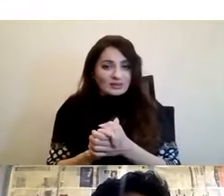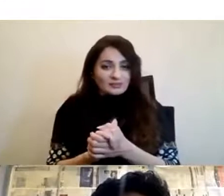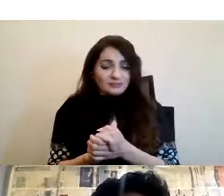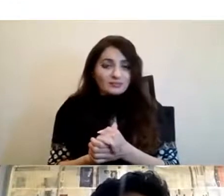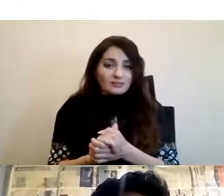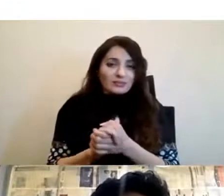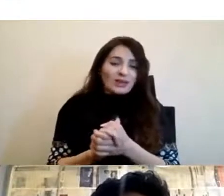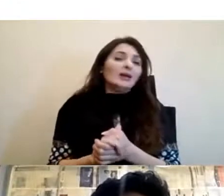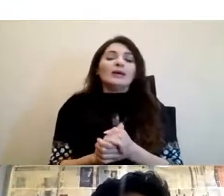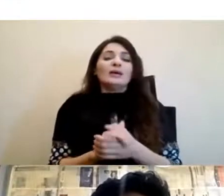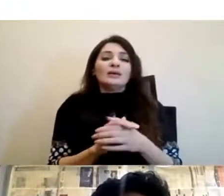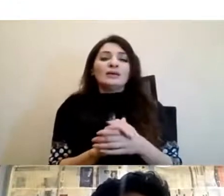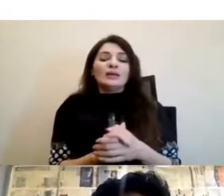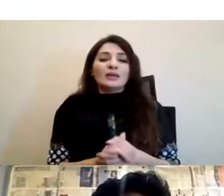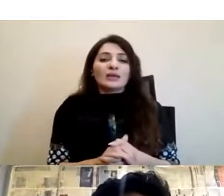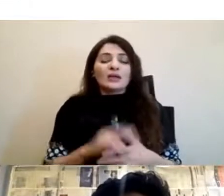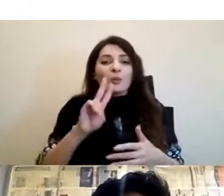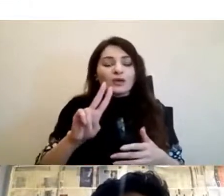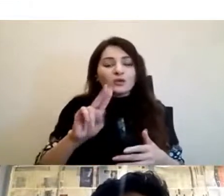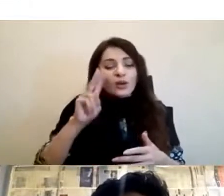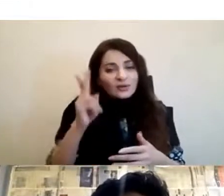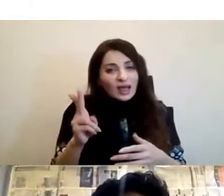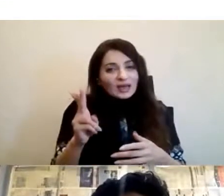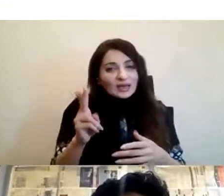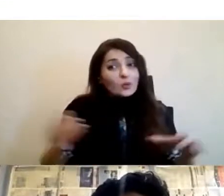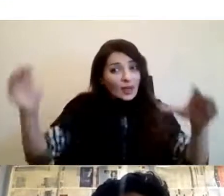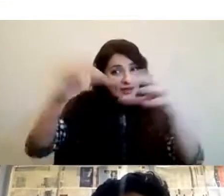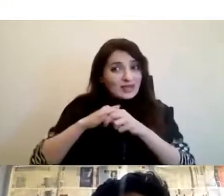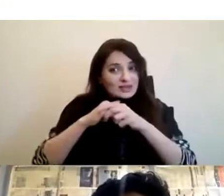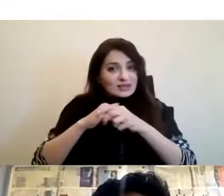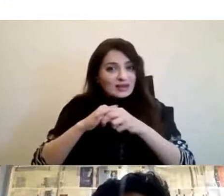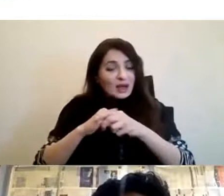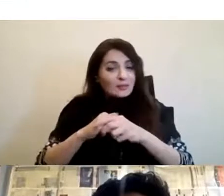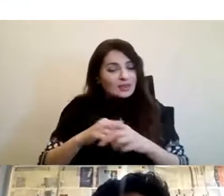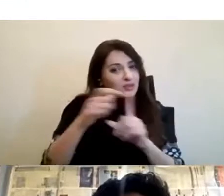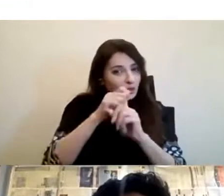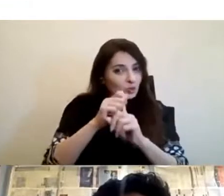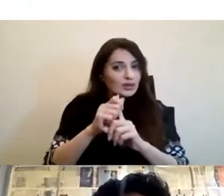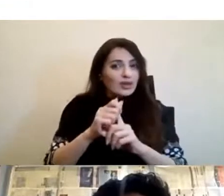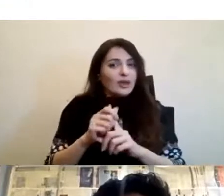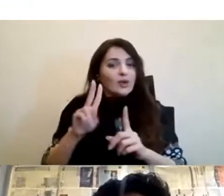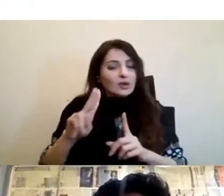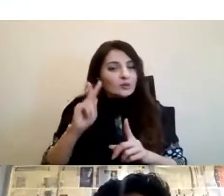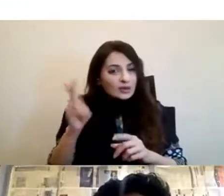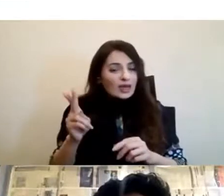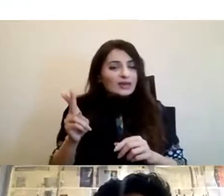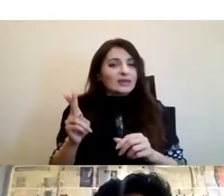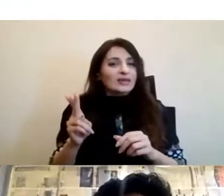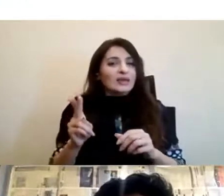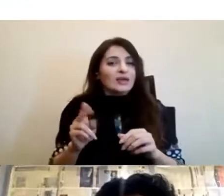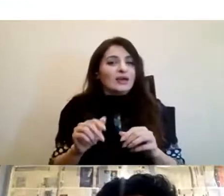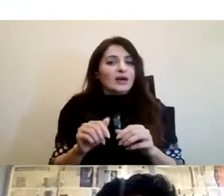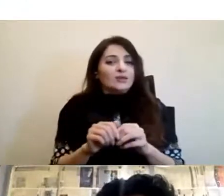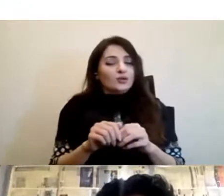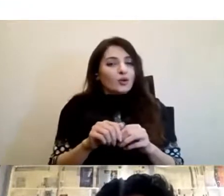virtual reality doesn't have to stop there. We also believe that virtual reality will support virtual reality simulations